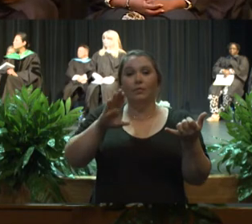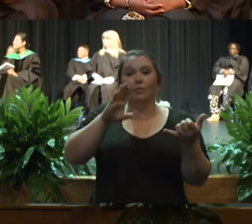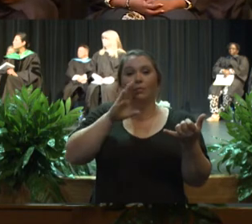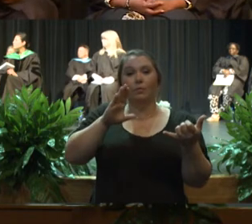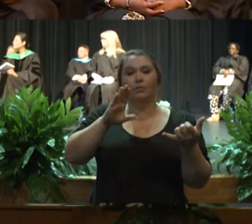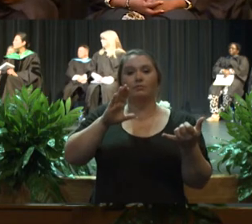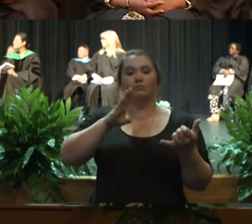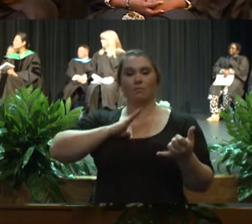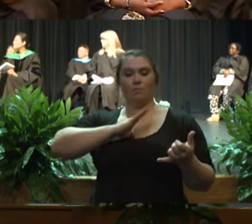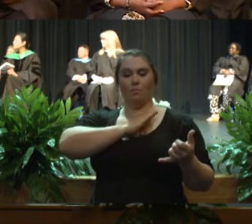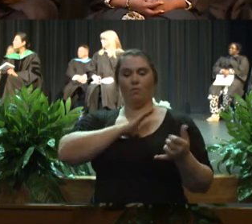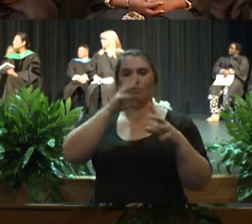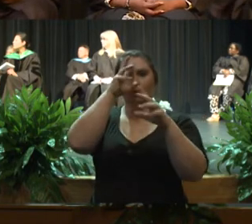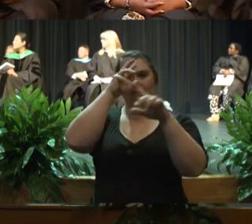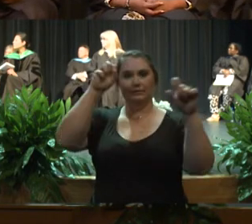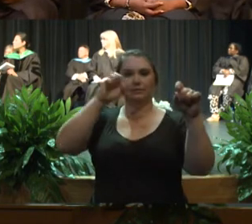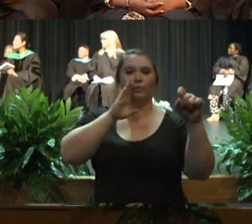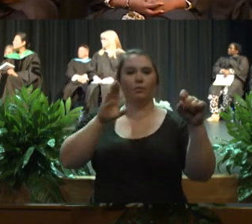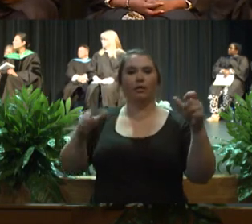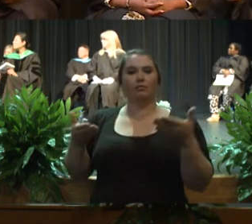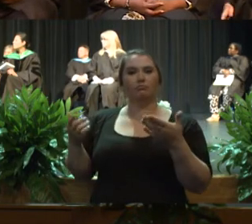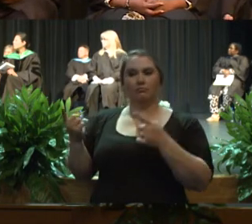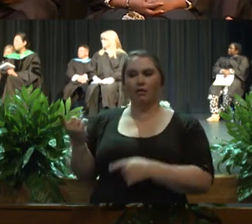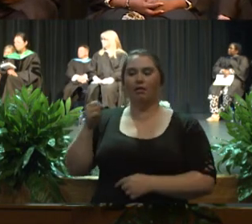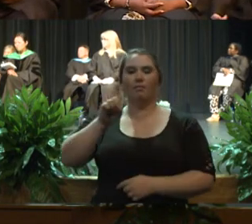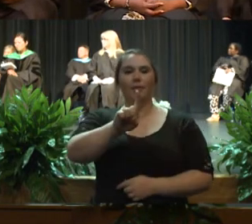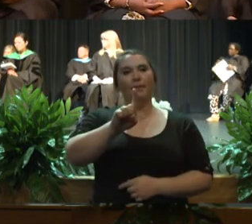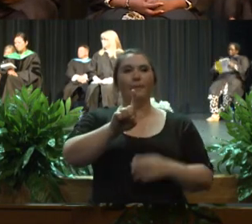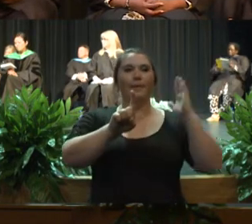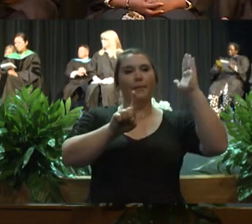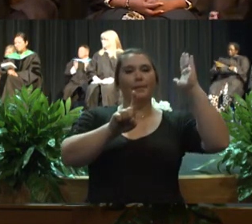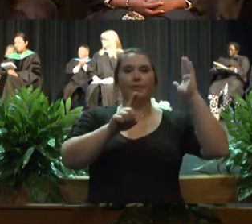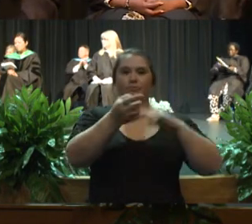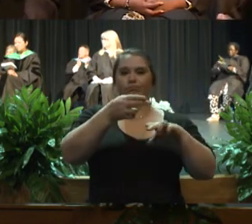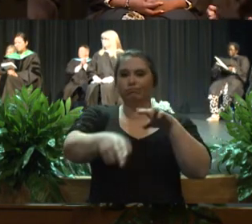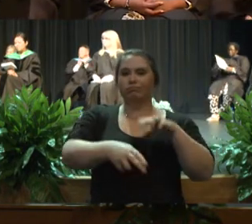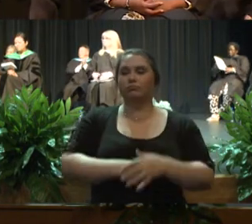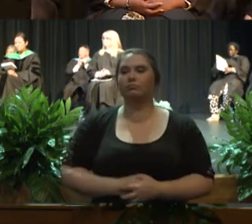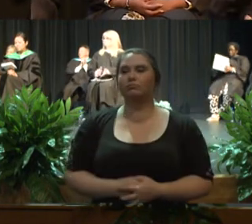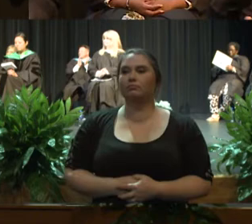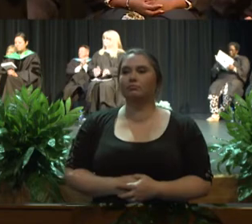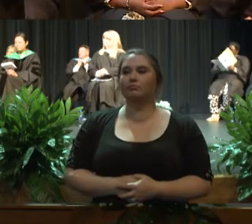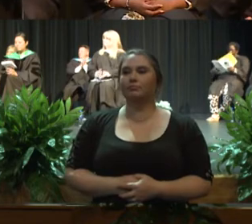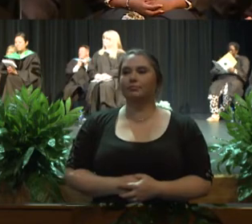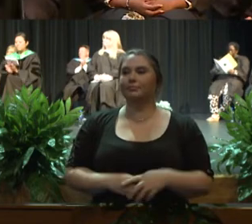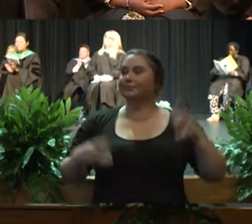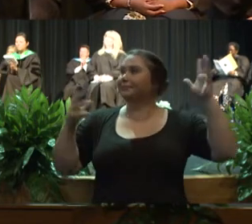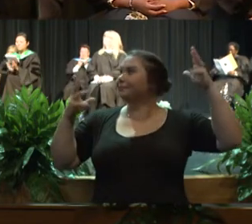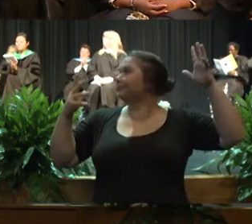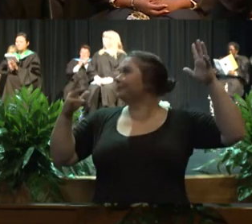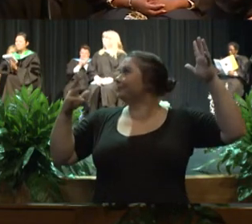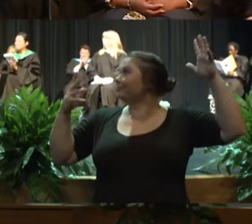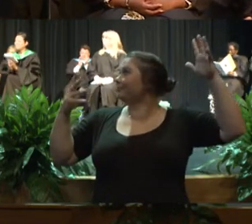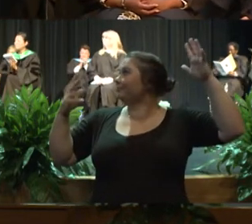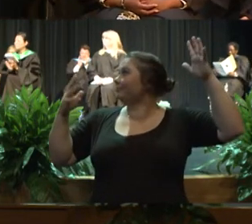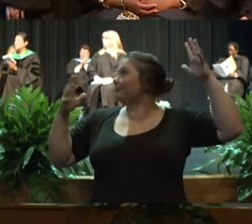And now, our board president, Ms. Stephanie Cordwig, will come and say a few words.